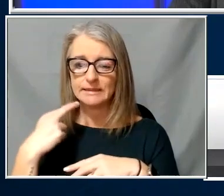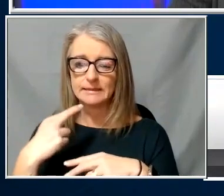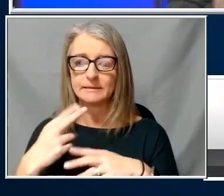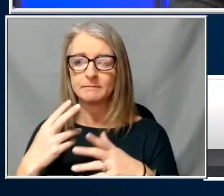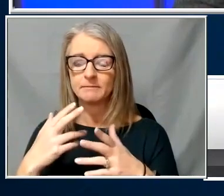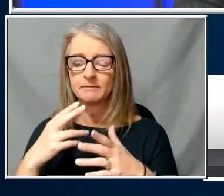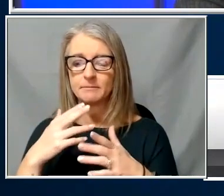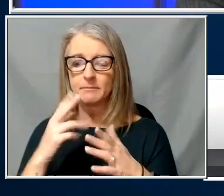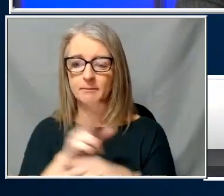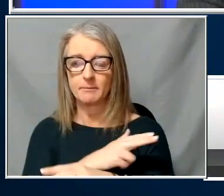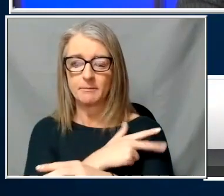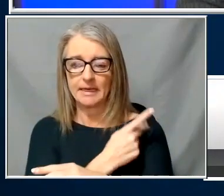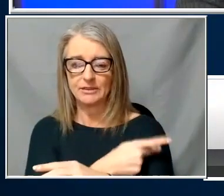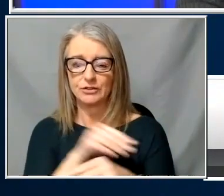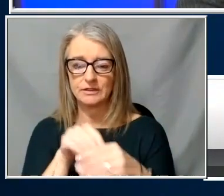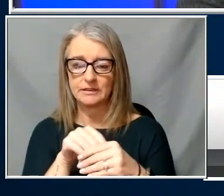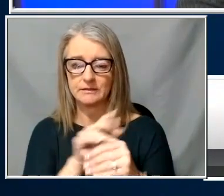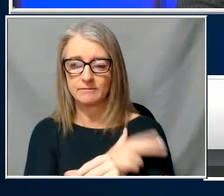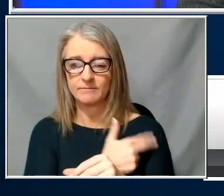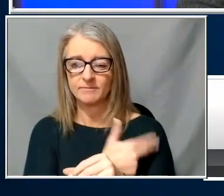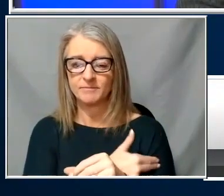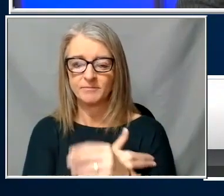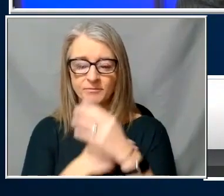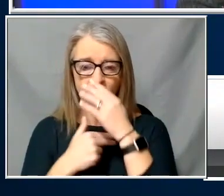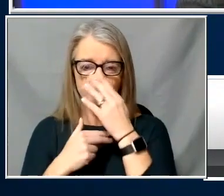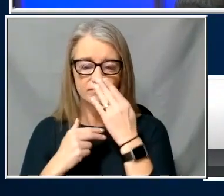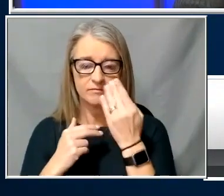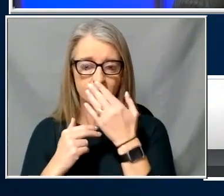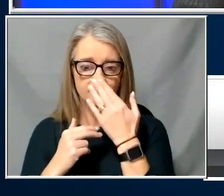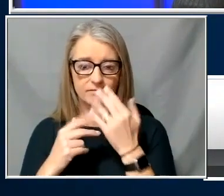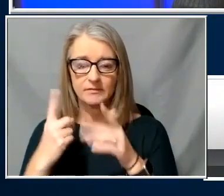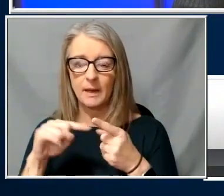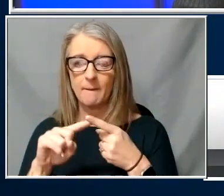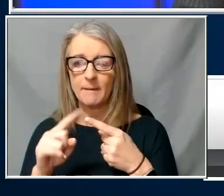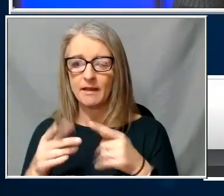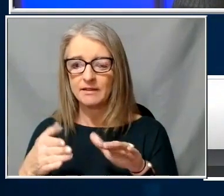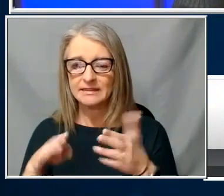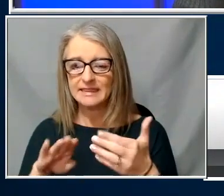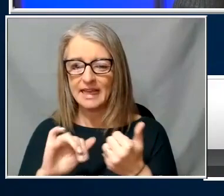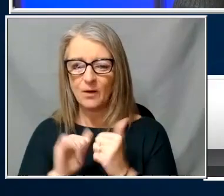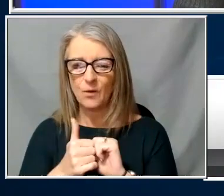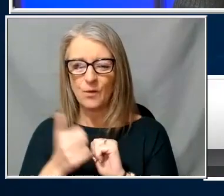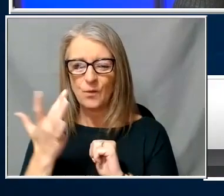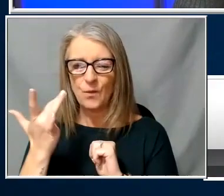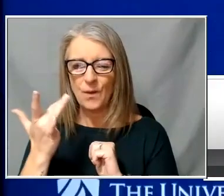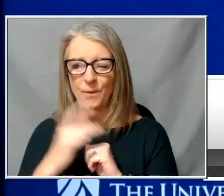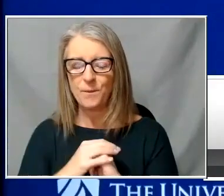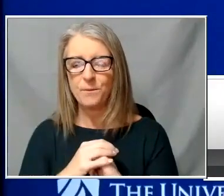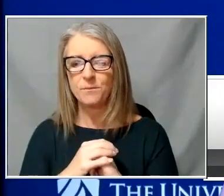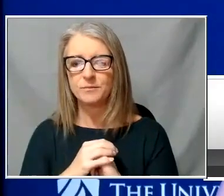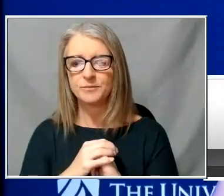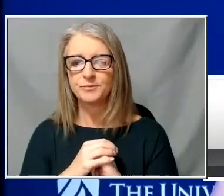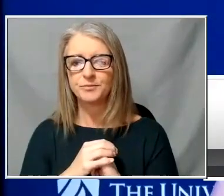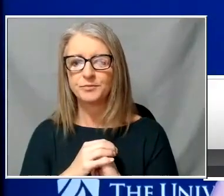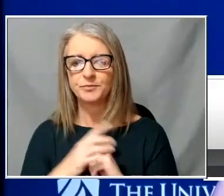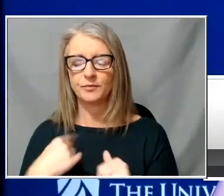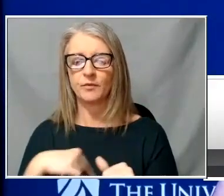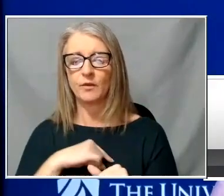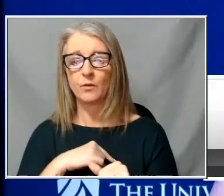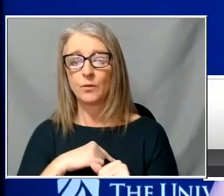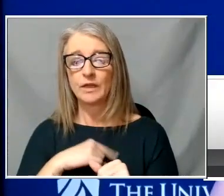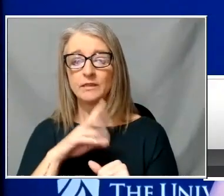hospital after what you just told me about that death. Why might that be? Yeah, I mean, we had talked